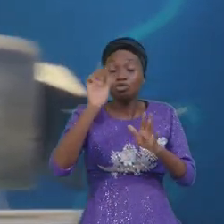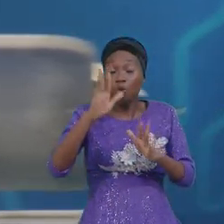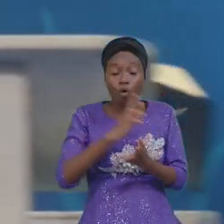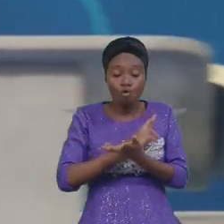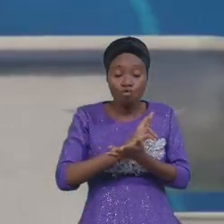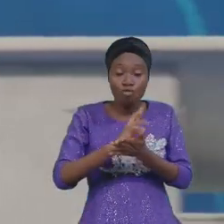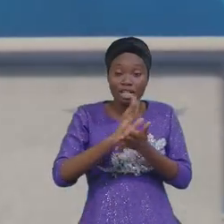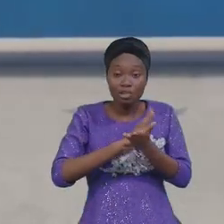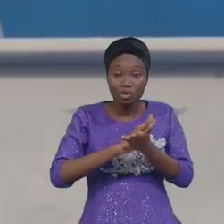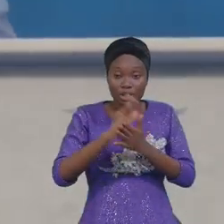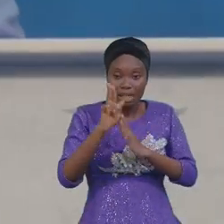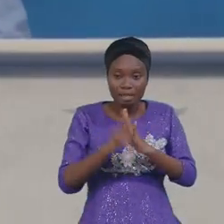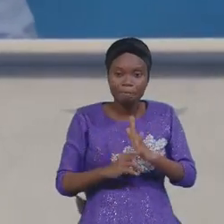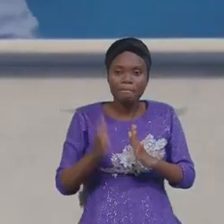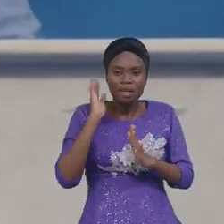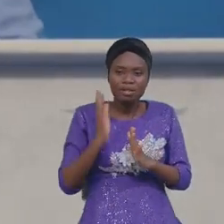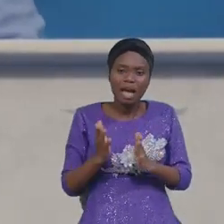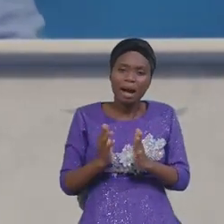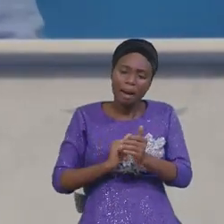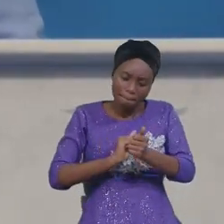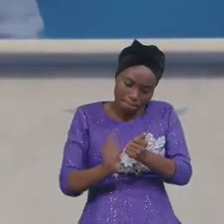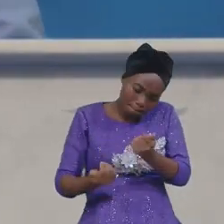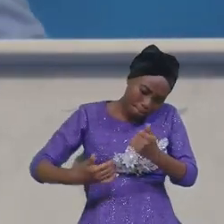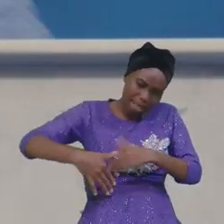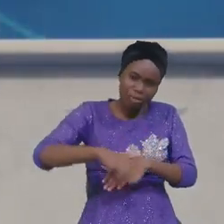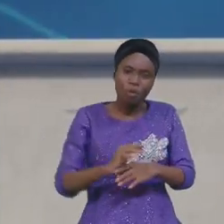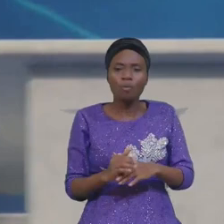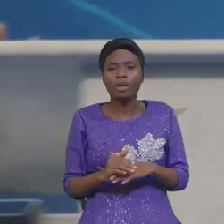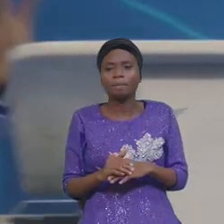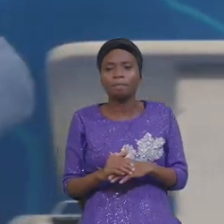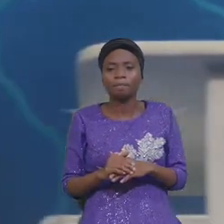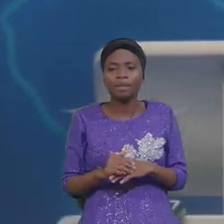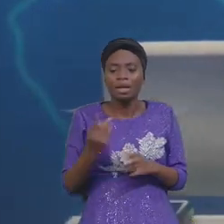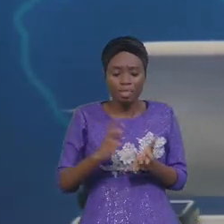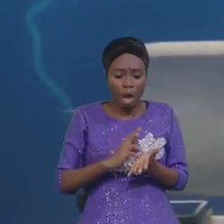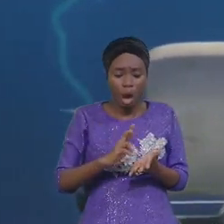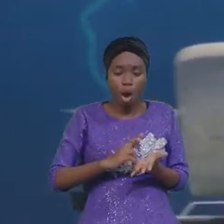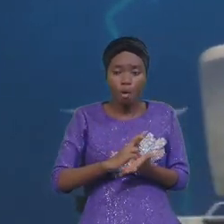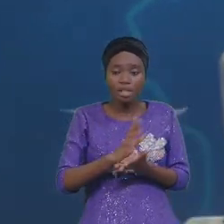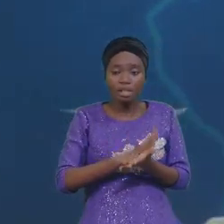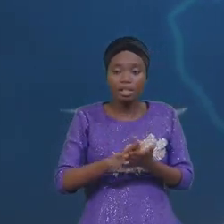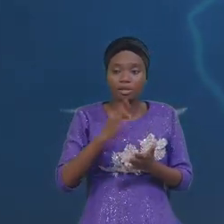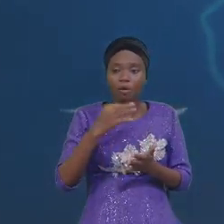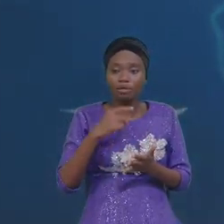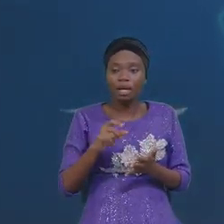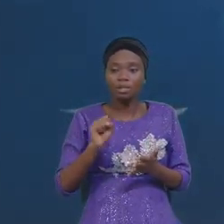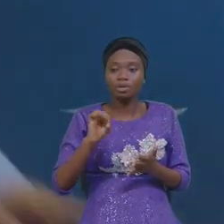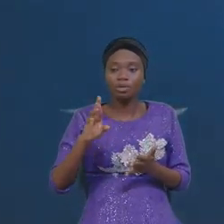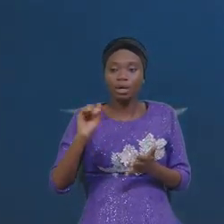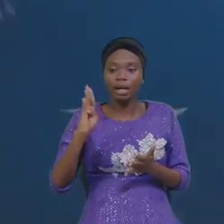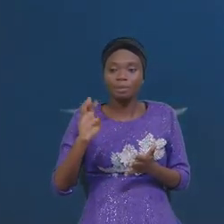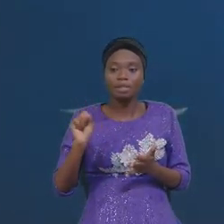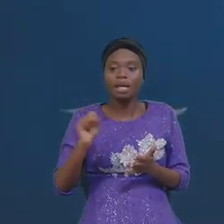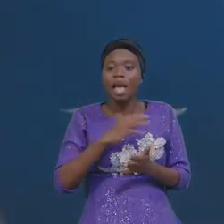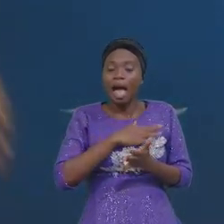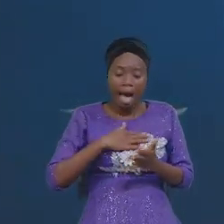righteousness shall exceed and go beyond the righteousness of the scribes and the Pharisees, he